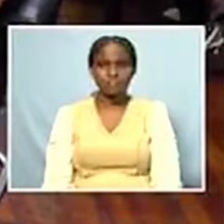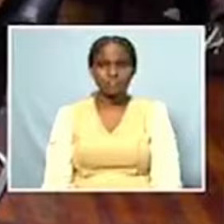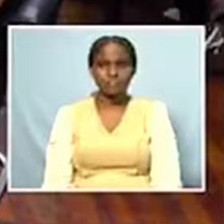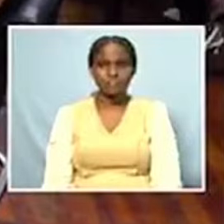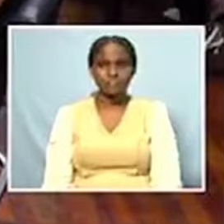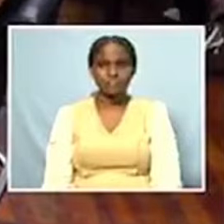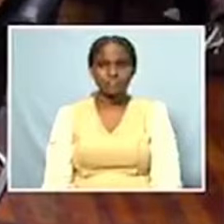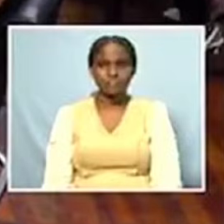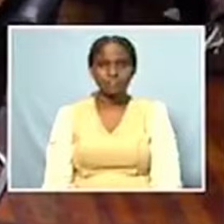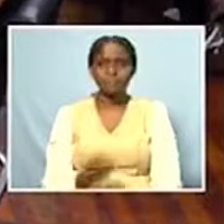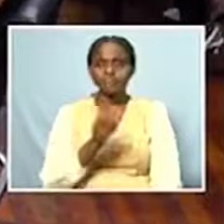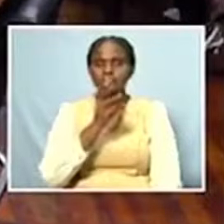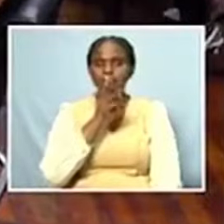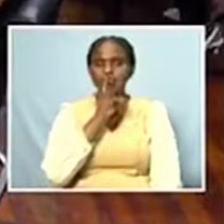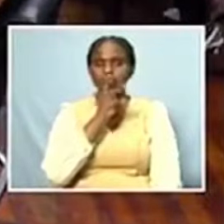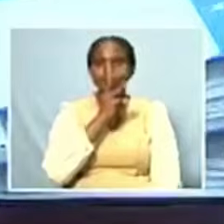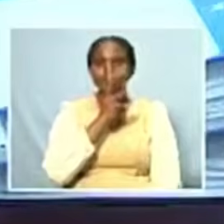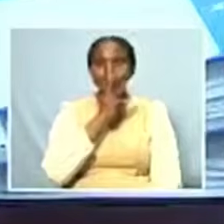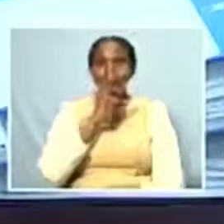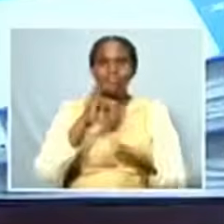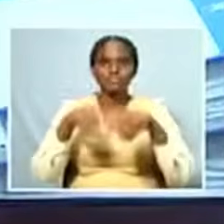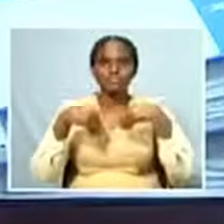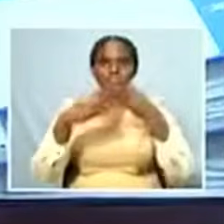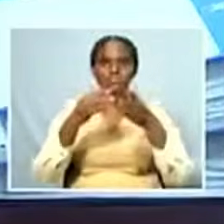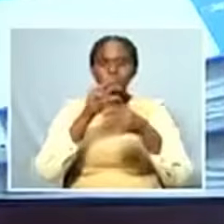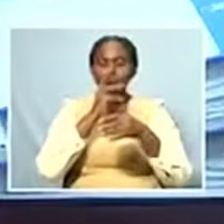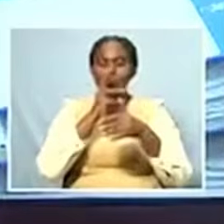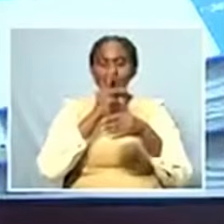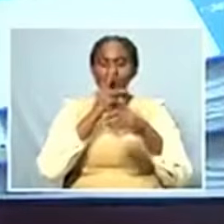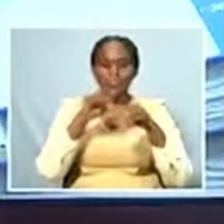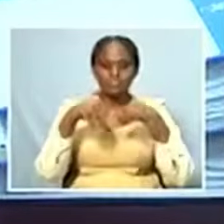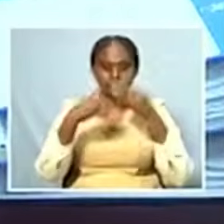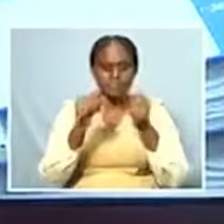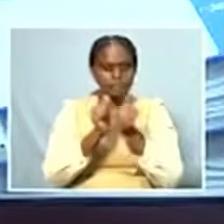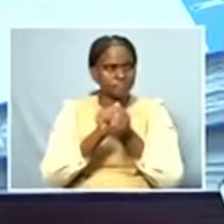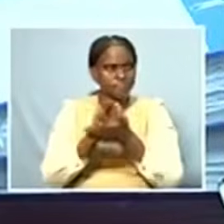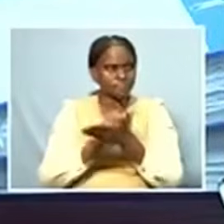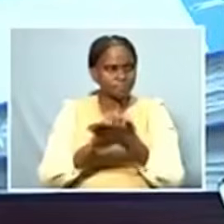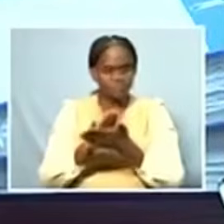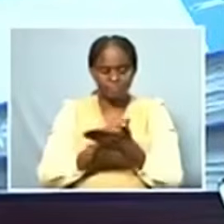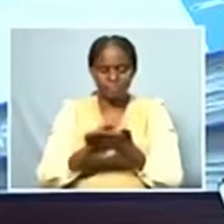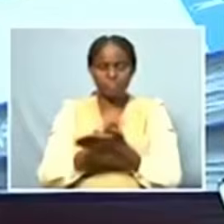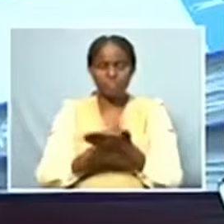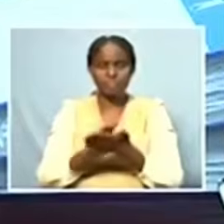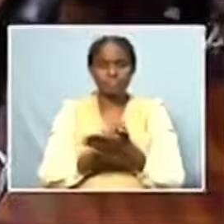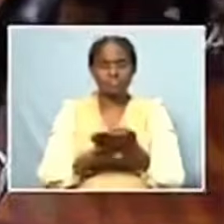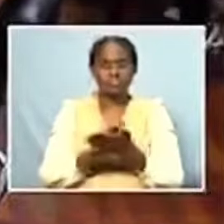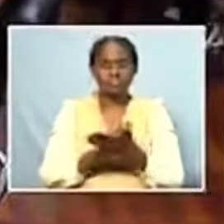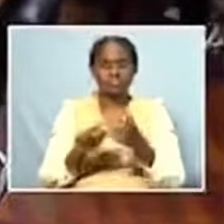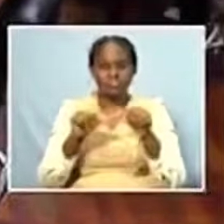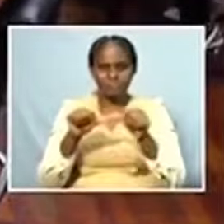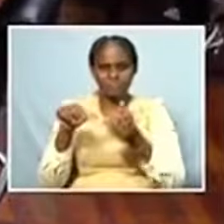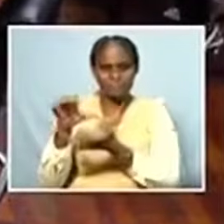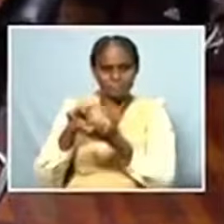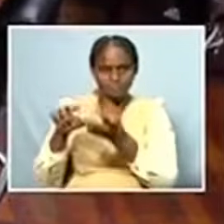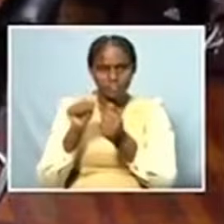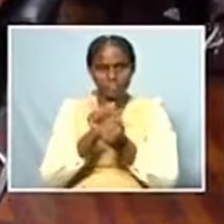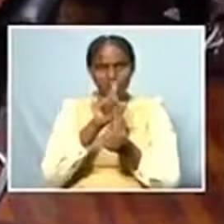Which is on water and supply. Water supply and sanitation. Okay. Still confusing with the dams. Okay.